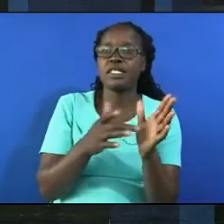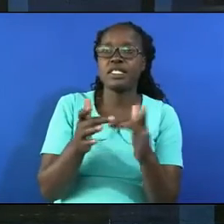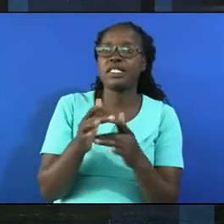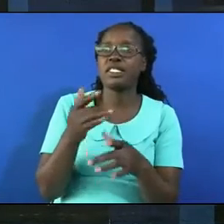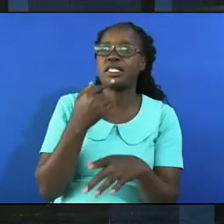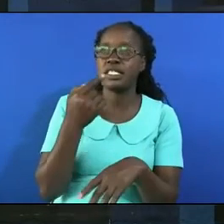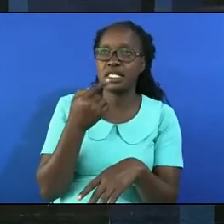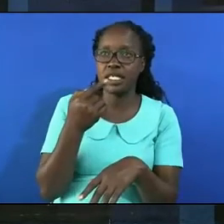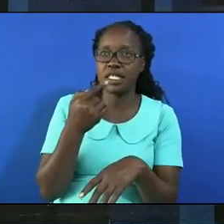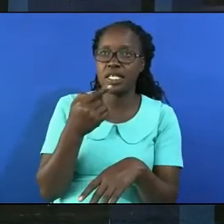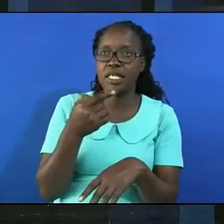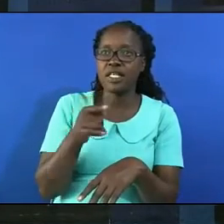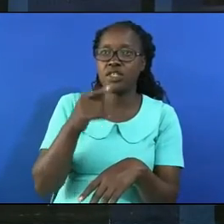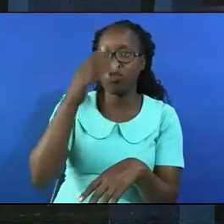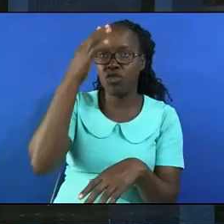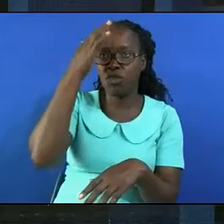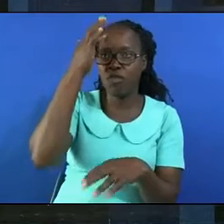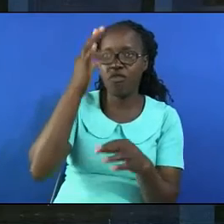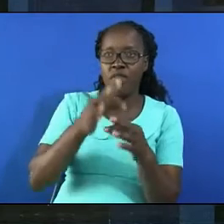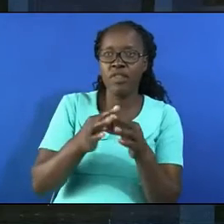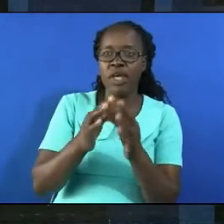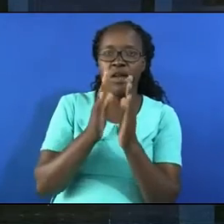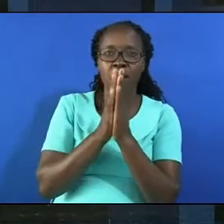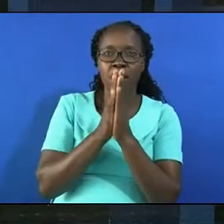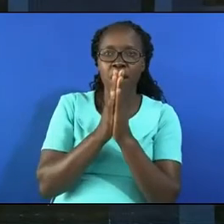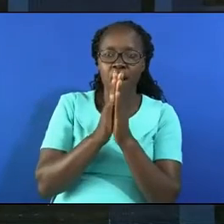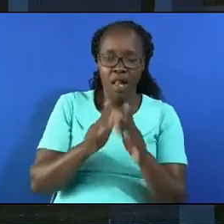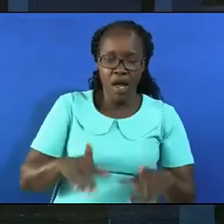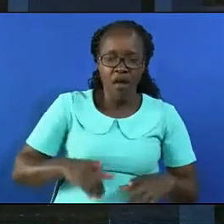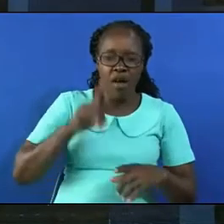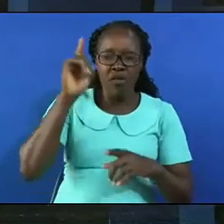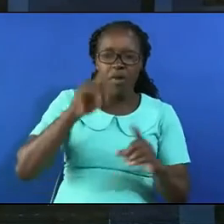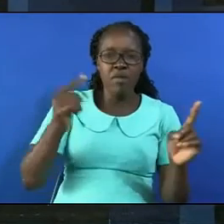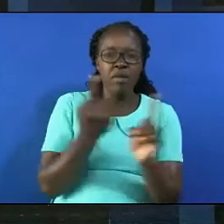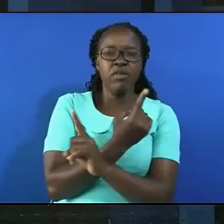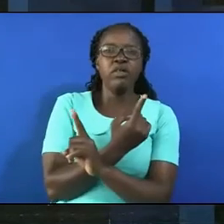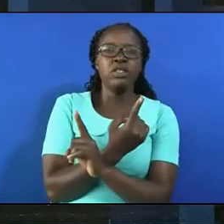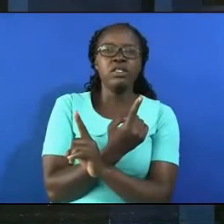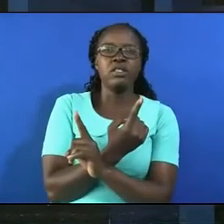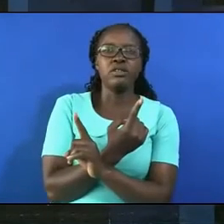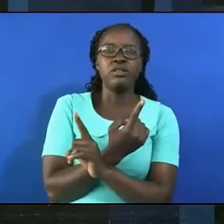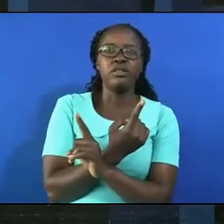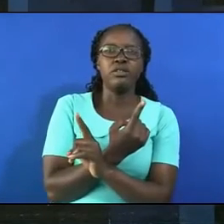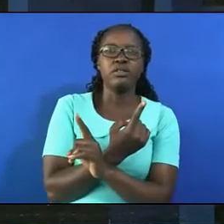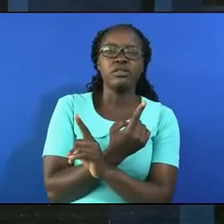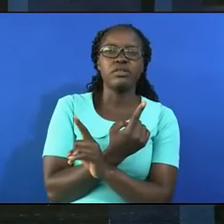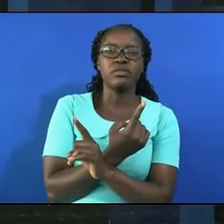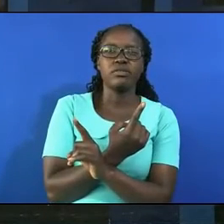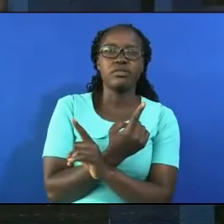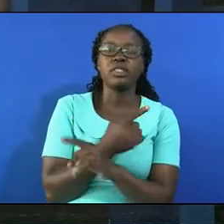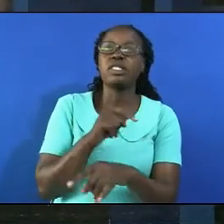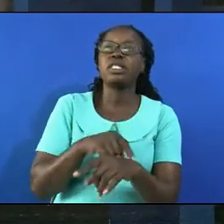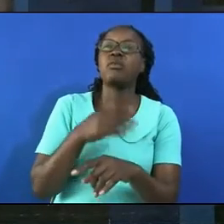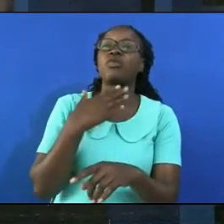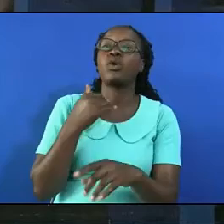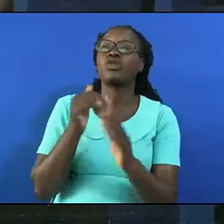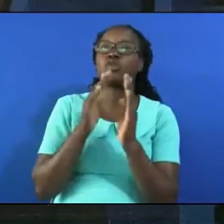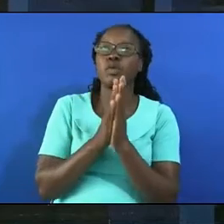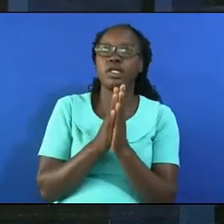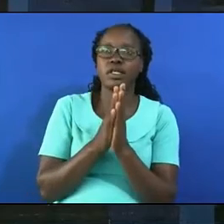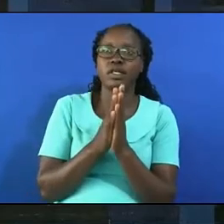Jesus said, your faith and your prayer life must be different. What did Jesus say? When you want to